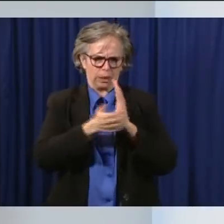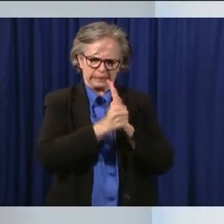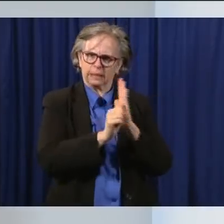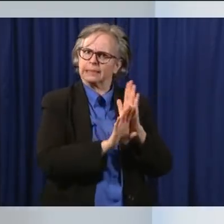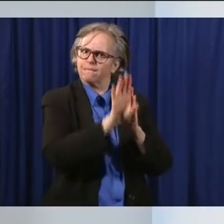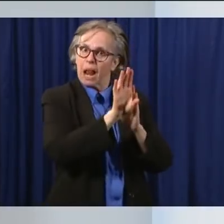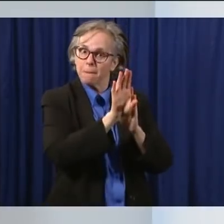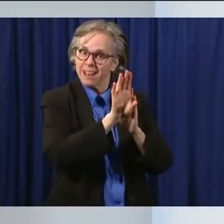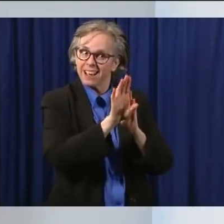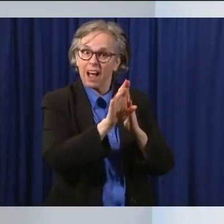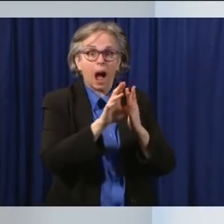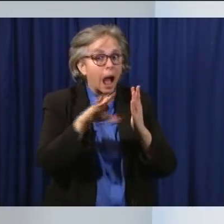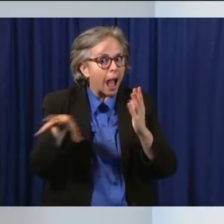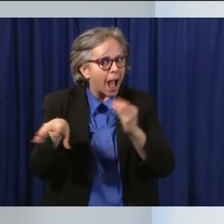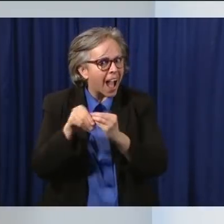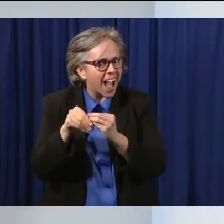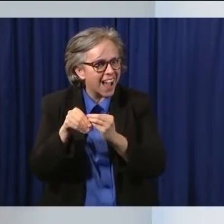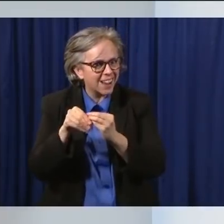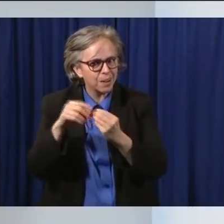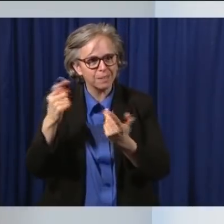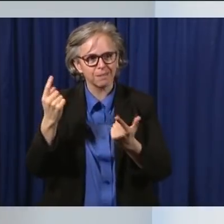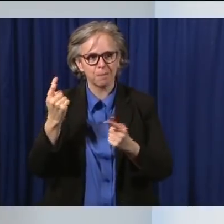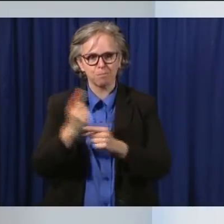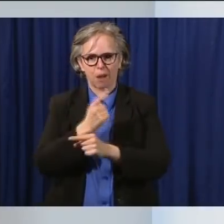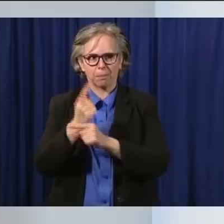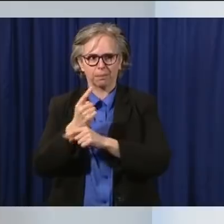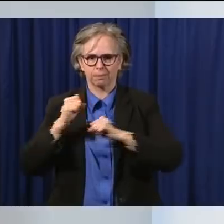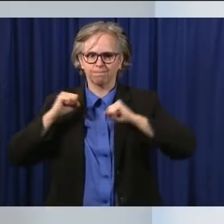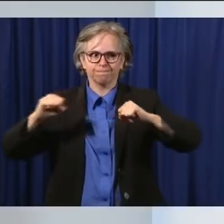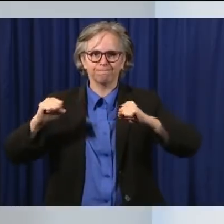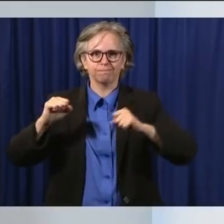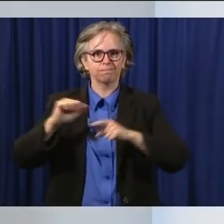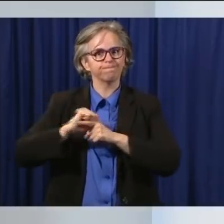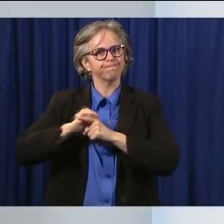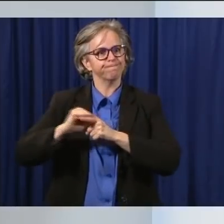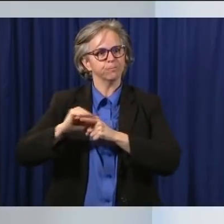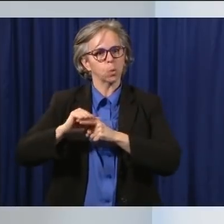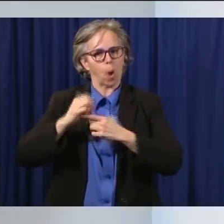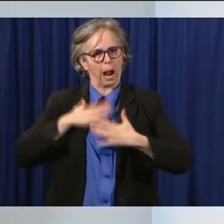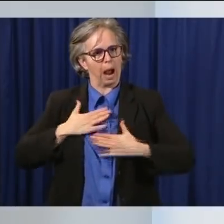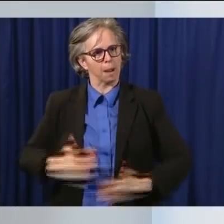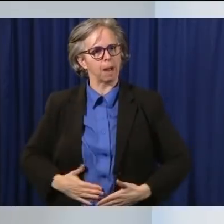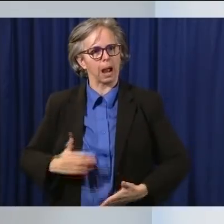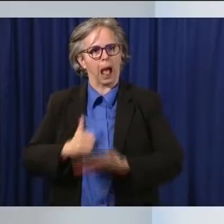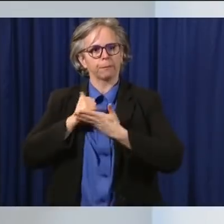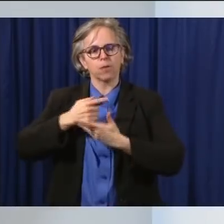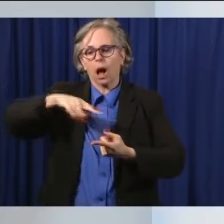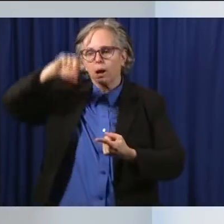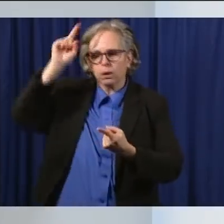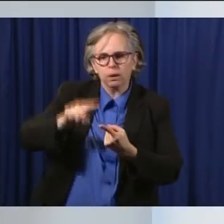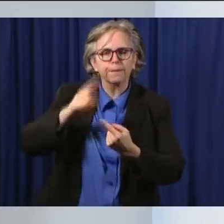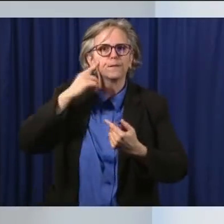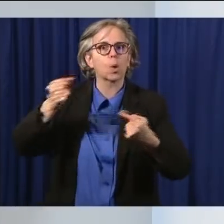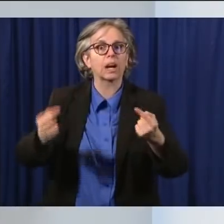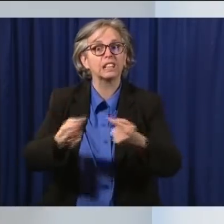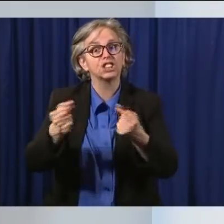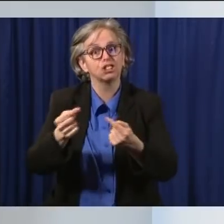a properly conditioned athlete can also reduce their chance for injury. And as a result